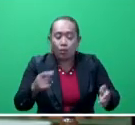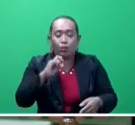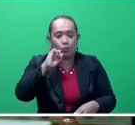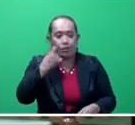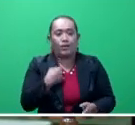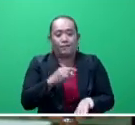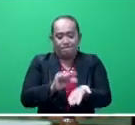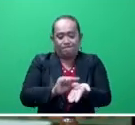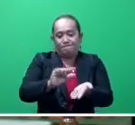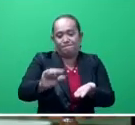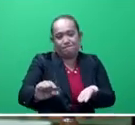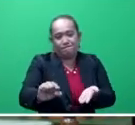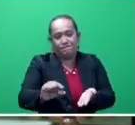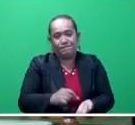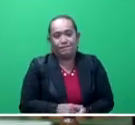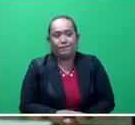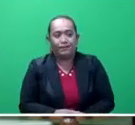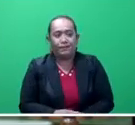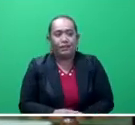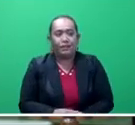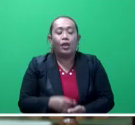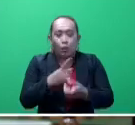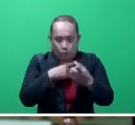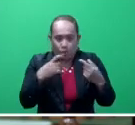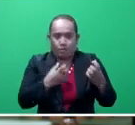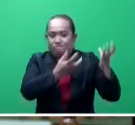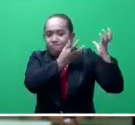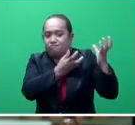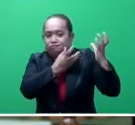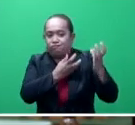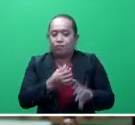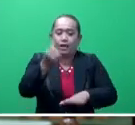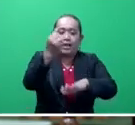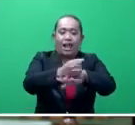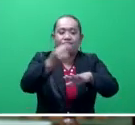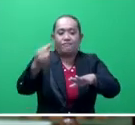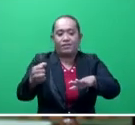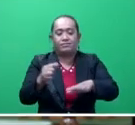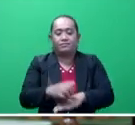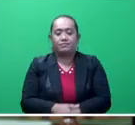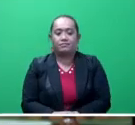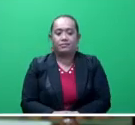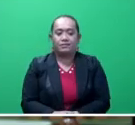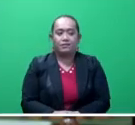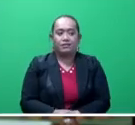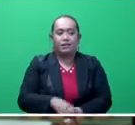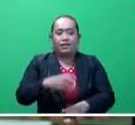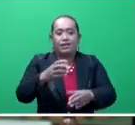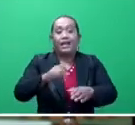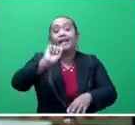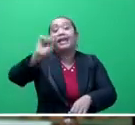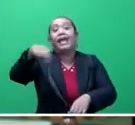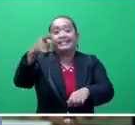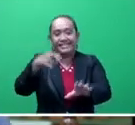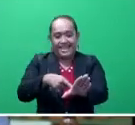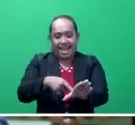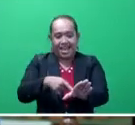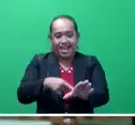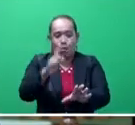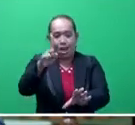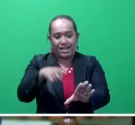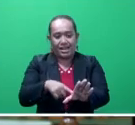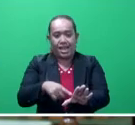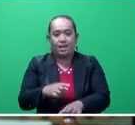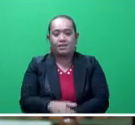these daily expenses. All of that will be taken care of by government for the next whole year. In relation to fees, we'll